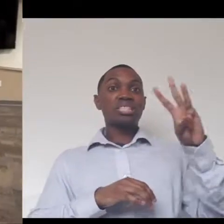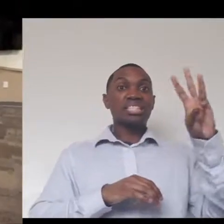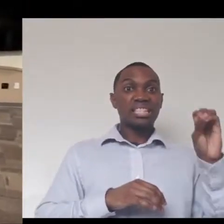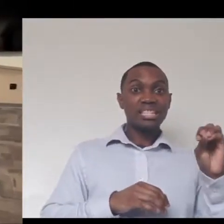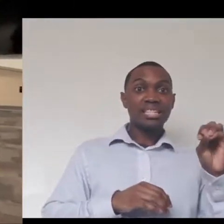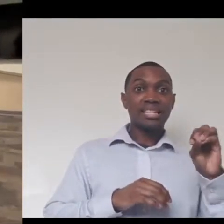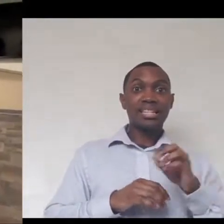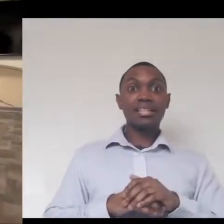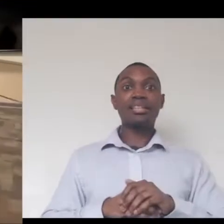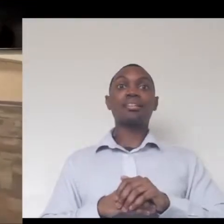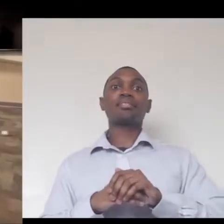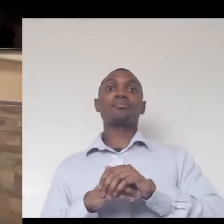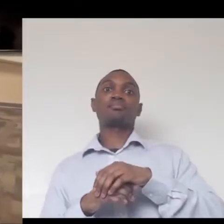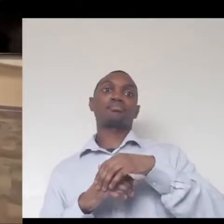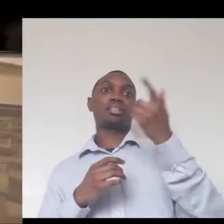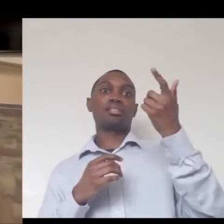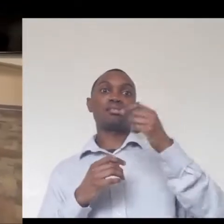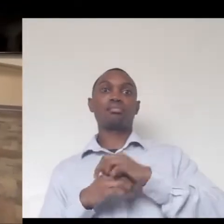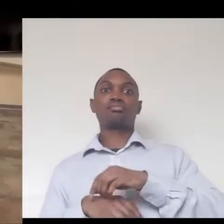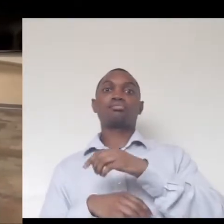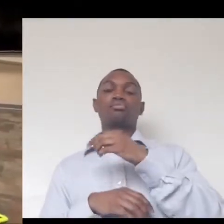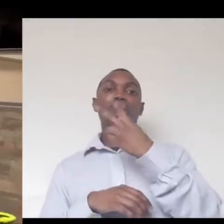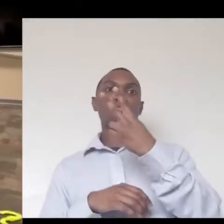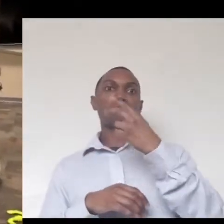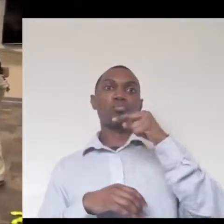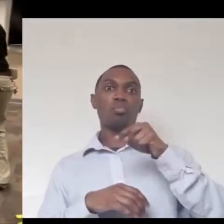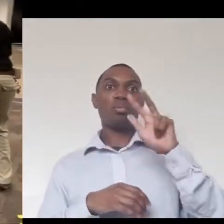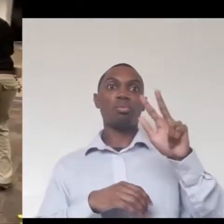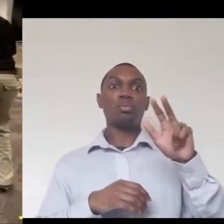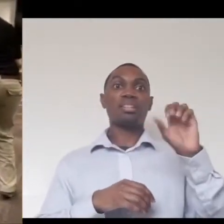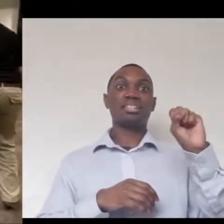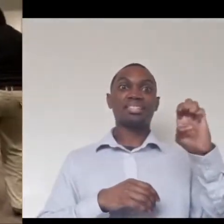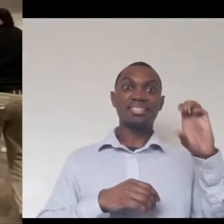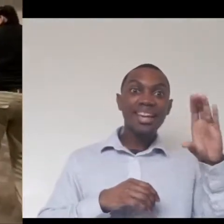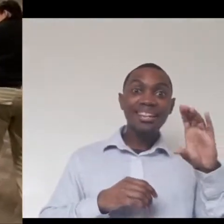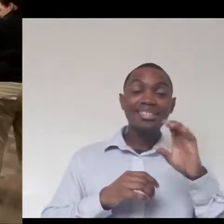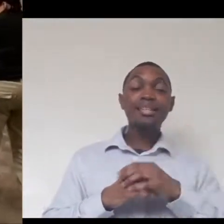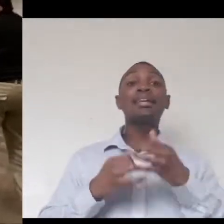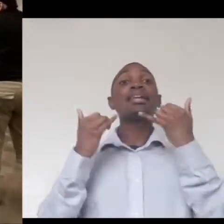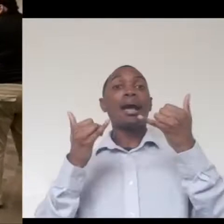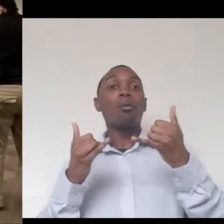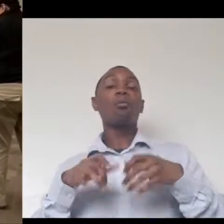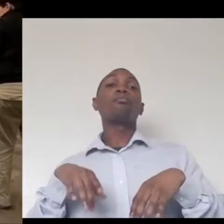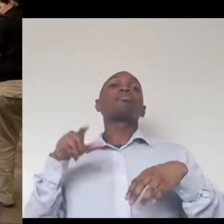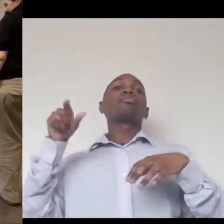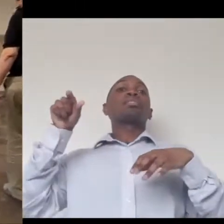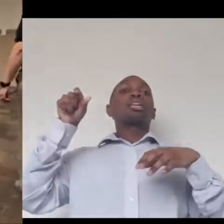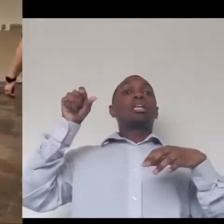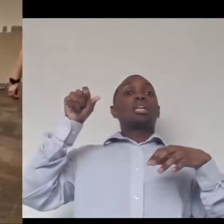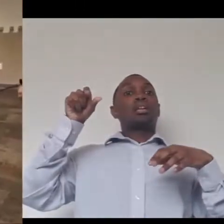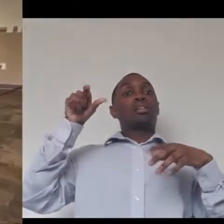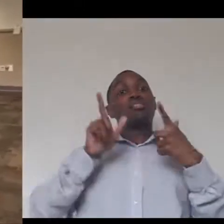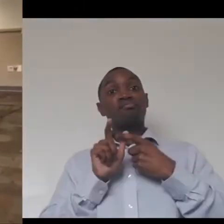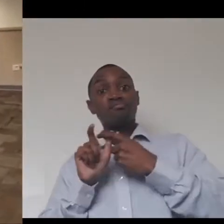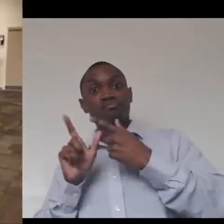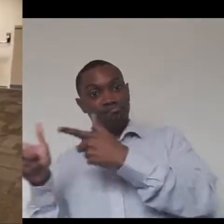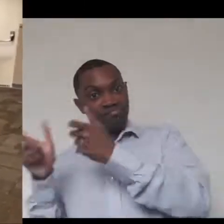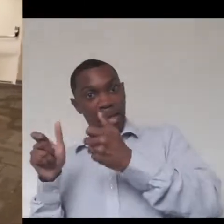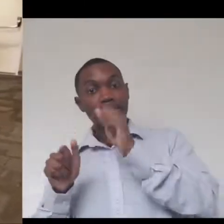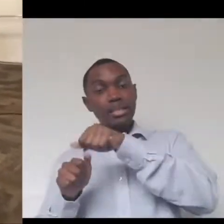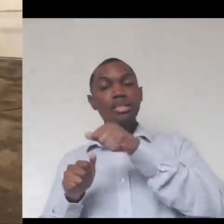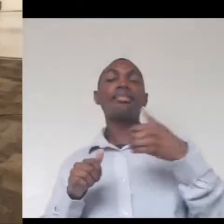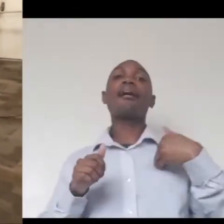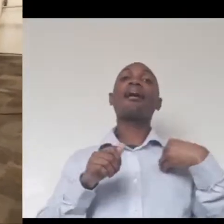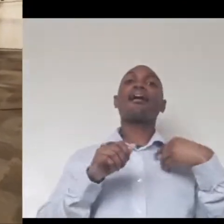Now, something that's really cool about cheetahs, aside from their incredible speed, is if you look at their tail. So they have a very long